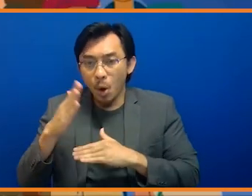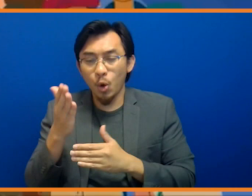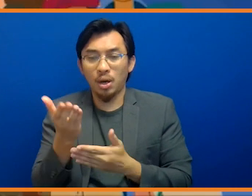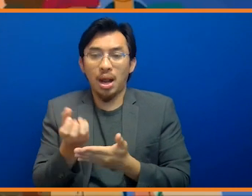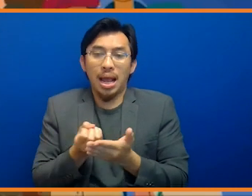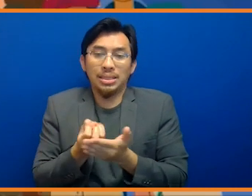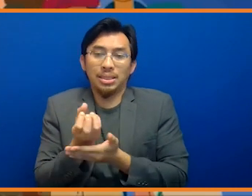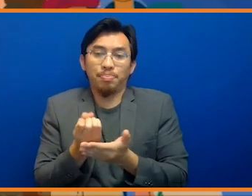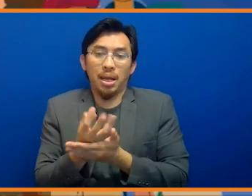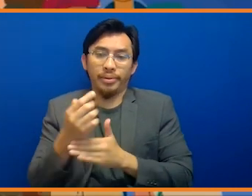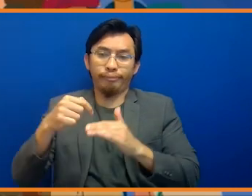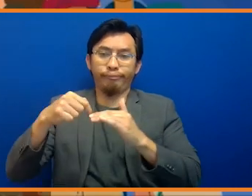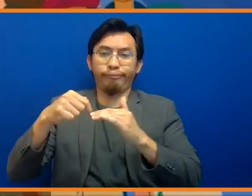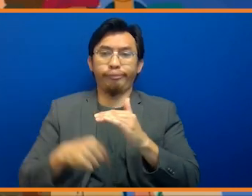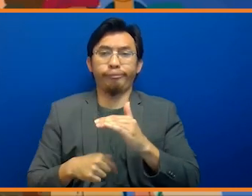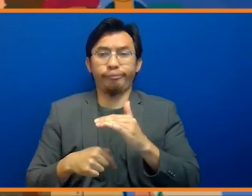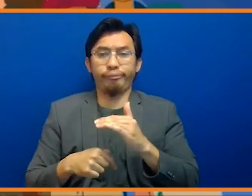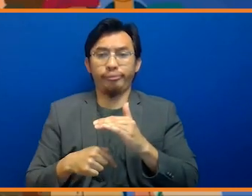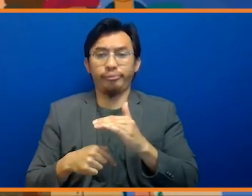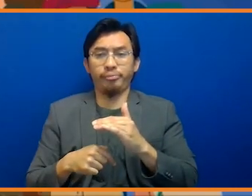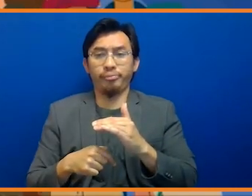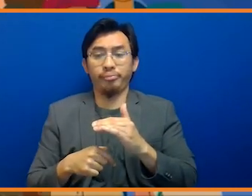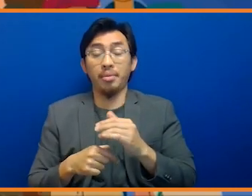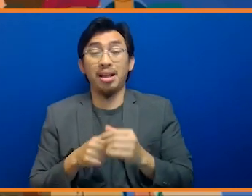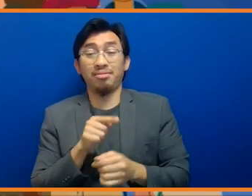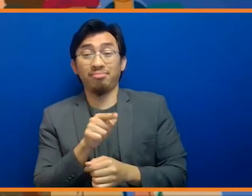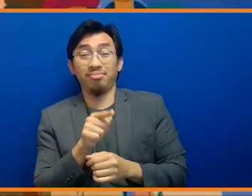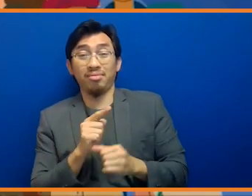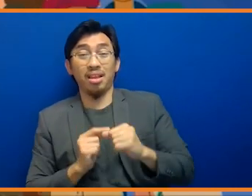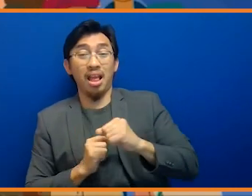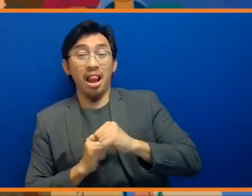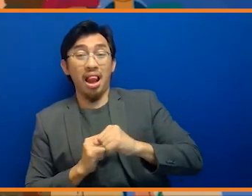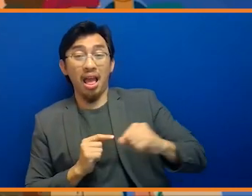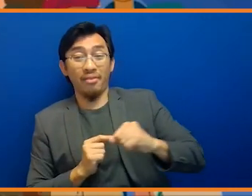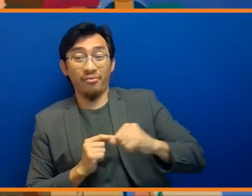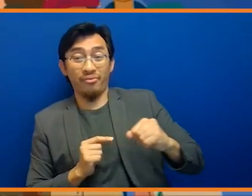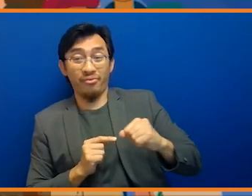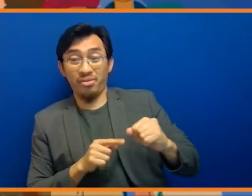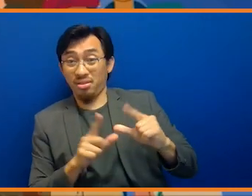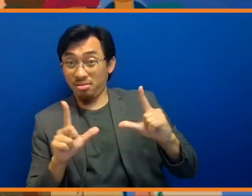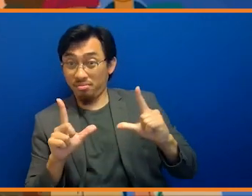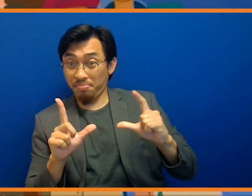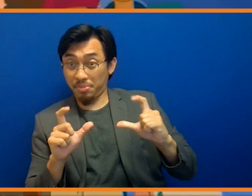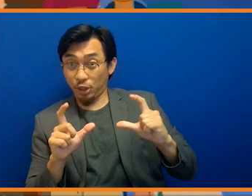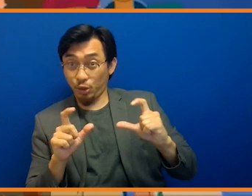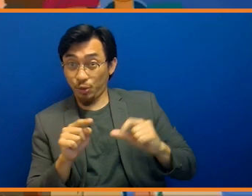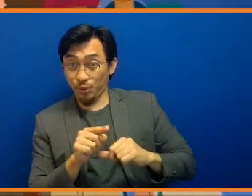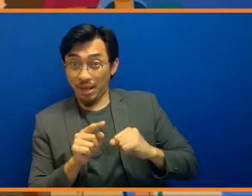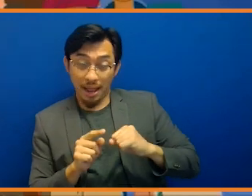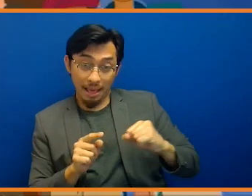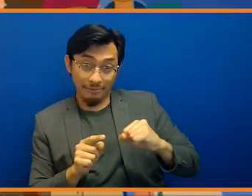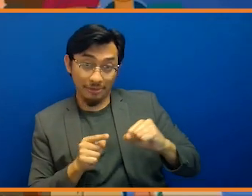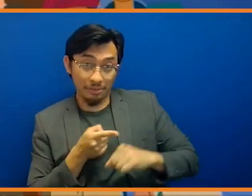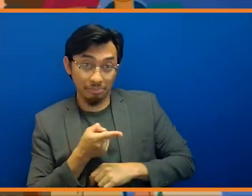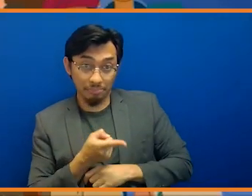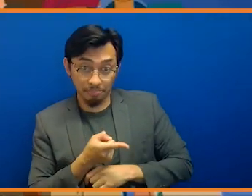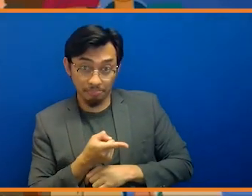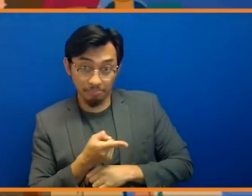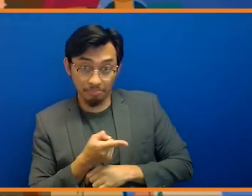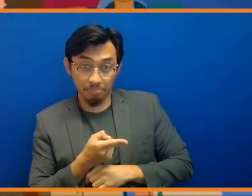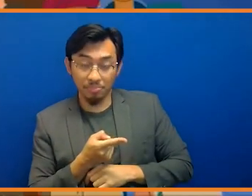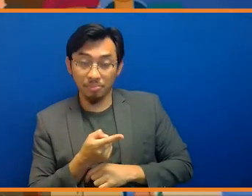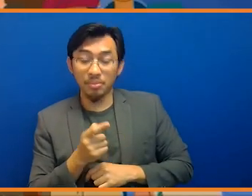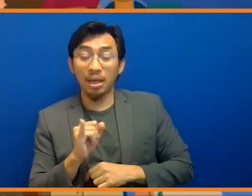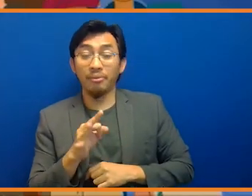more explain in more detail. But in the left side picture also,